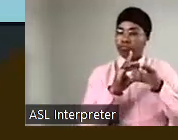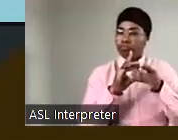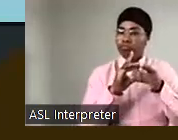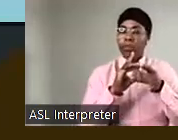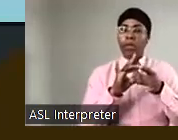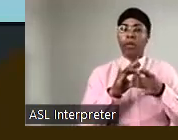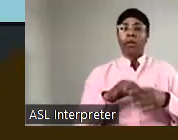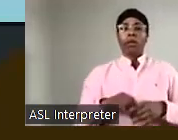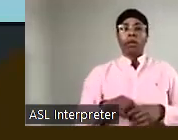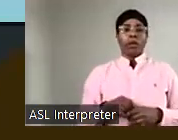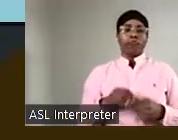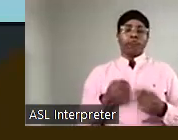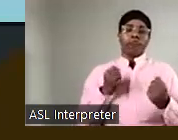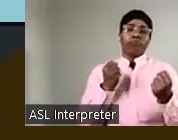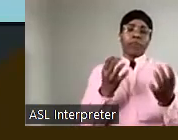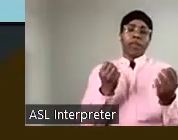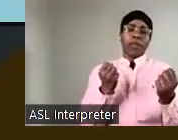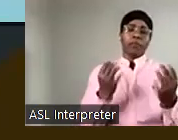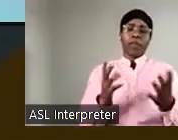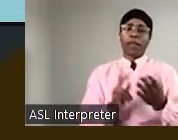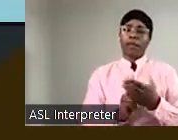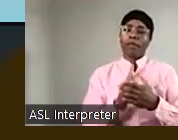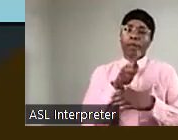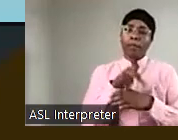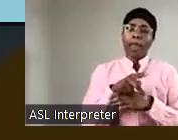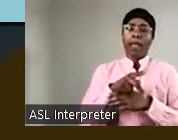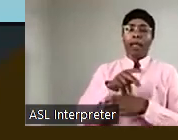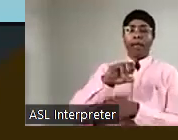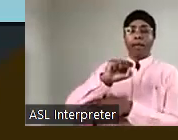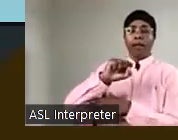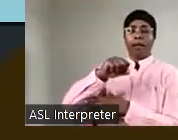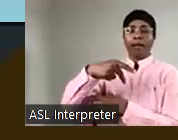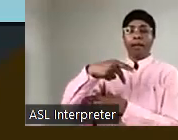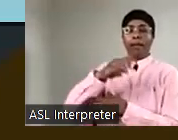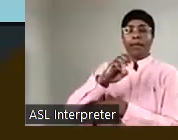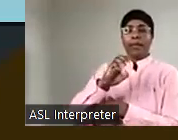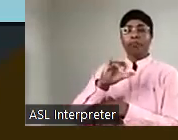So many of the clan species and